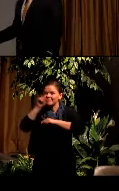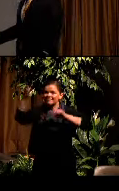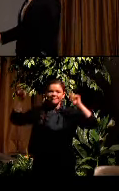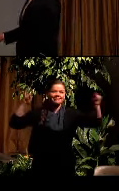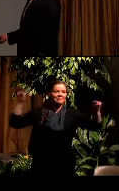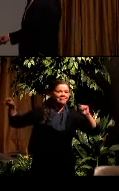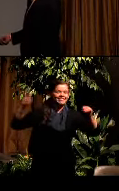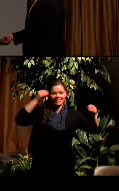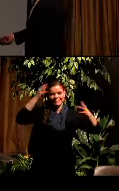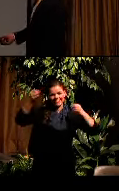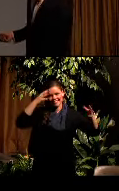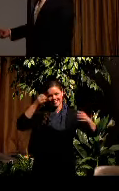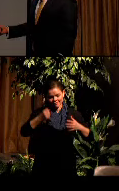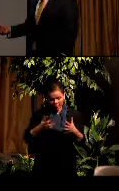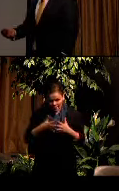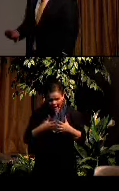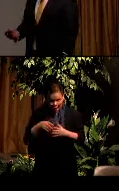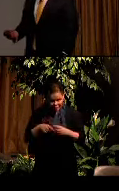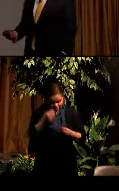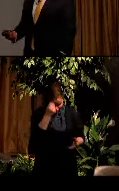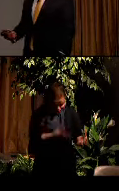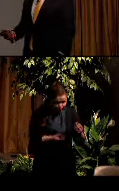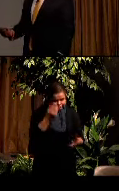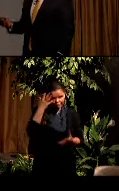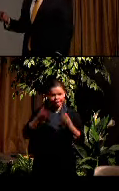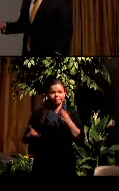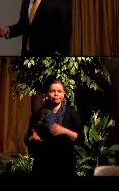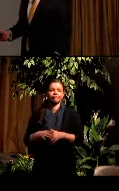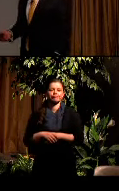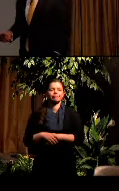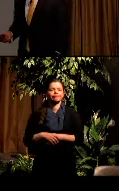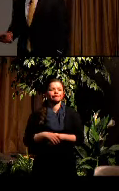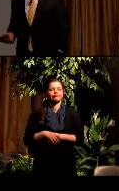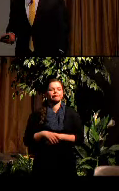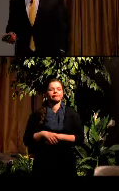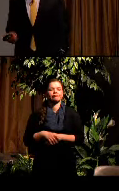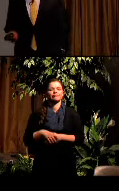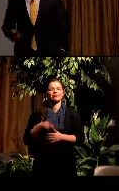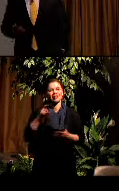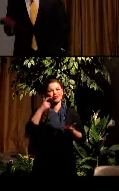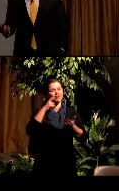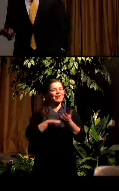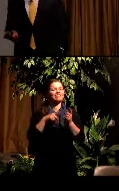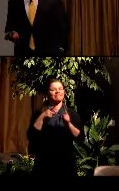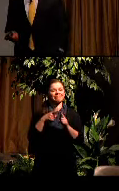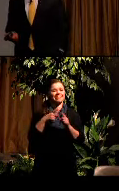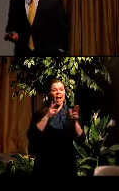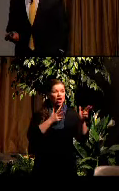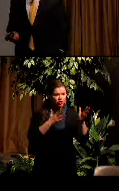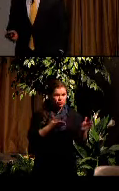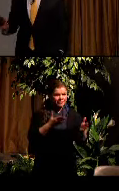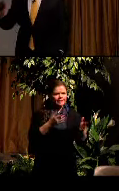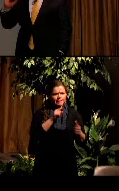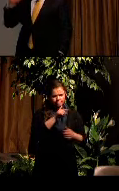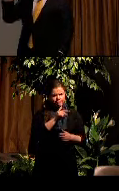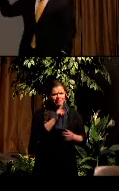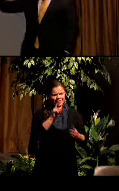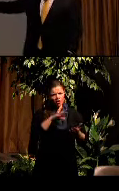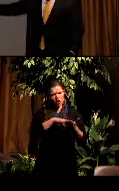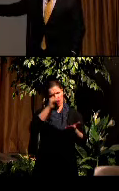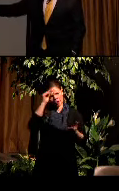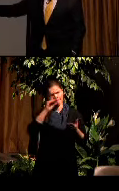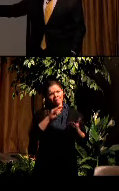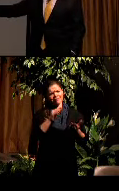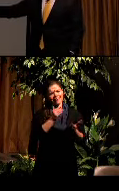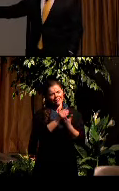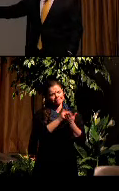America. And then we have to recognize the fact that we've learned a lesson from hunters. We need to manage these populations. We can't just let